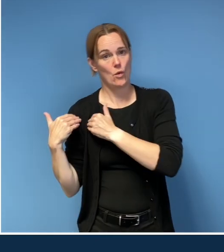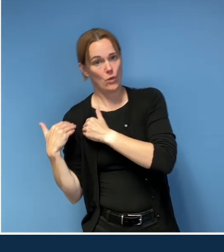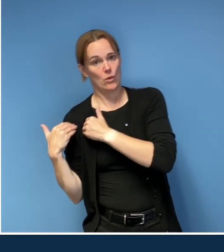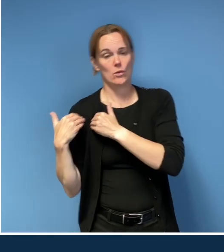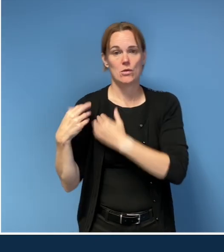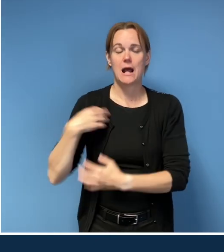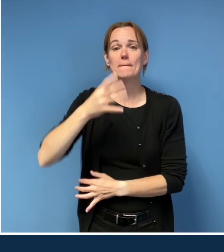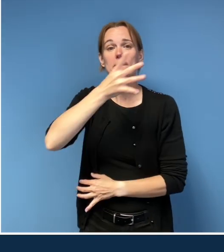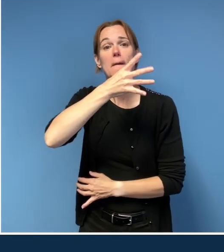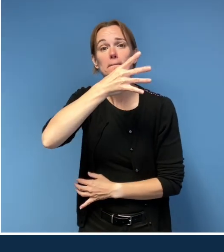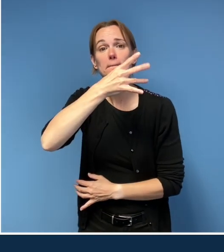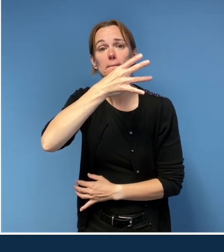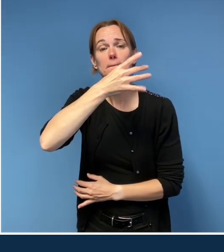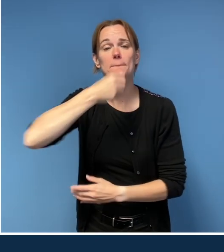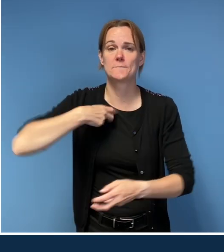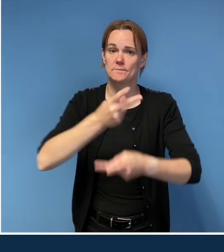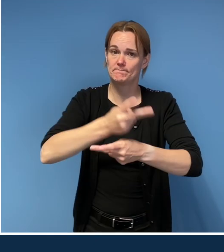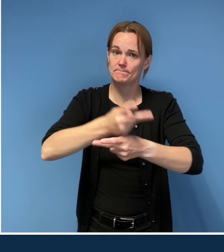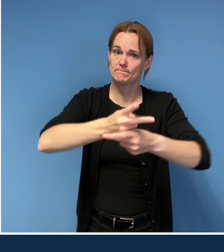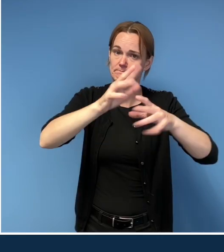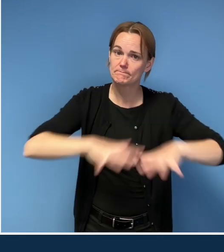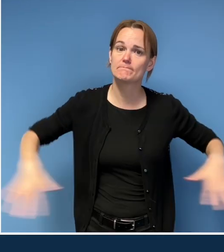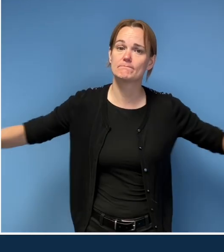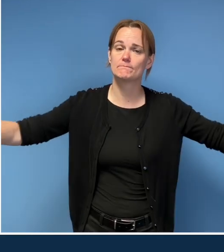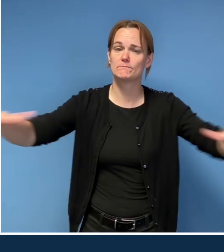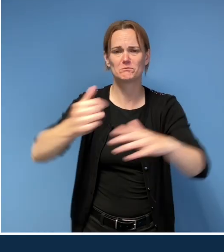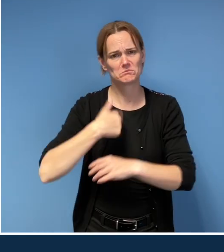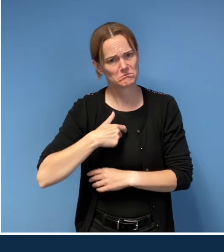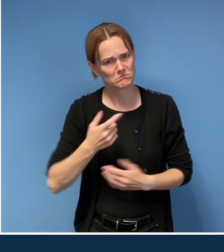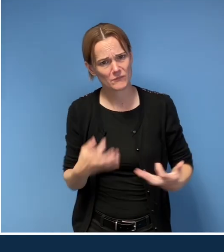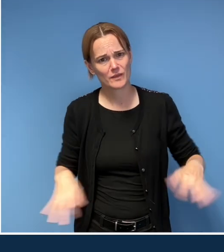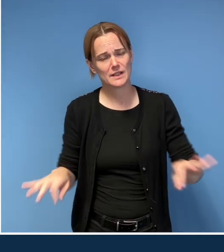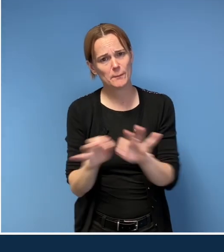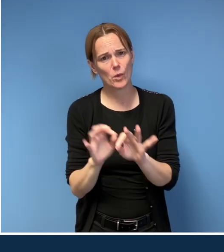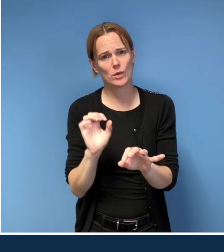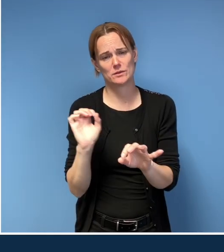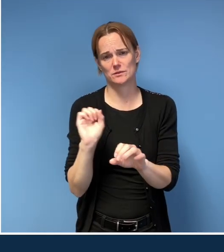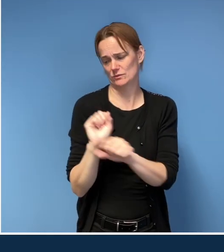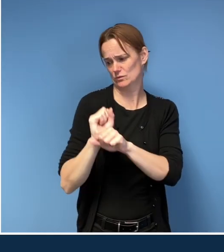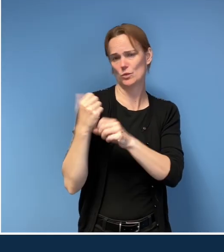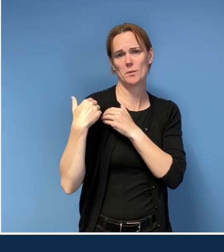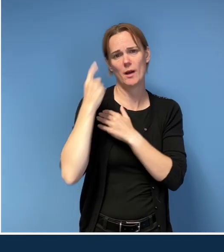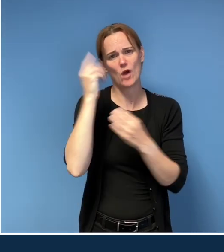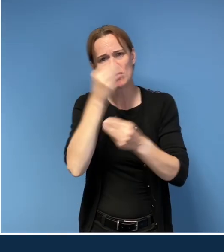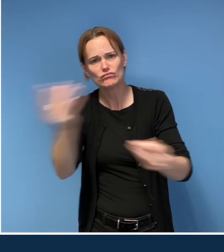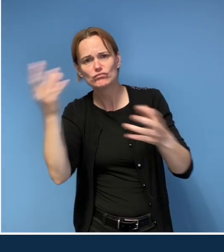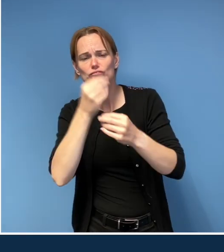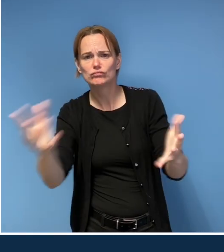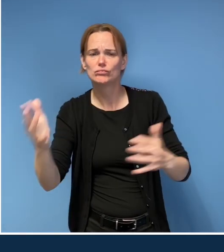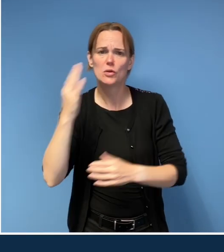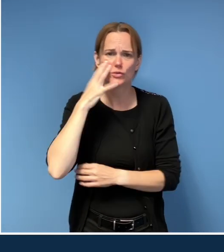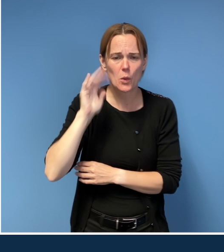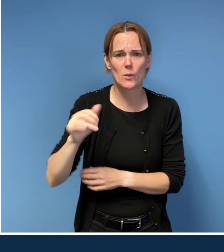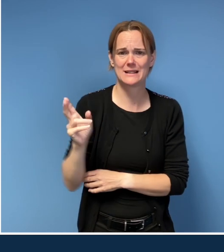am responsible for reminding folks about the history, reminding folks about treaty, and reminding about issues like missing and murdered